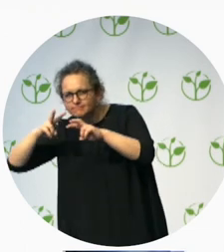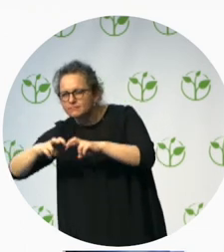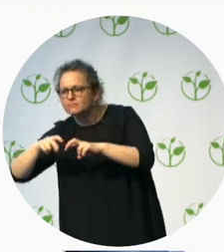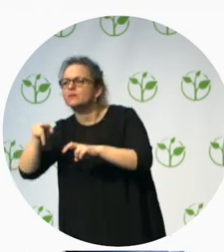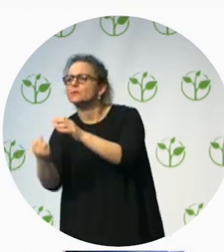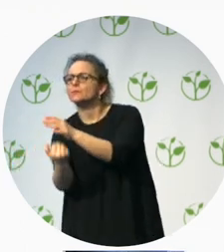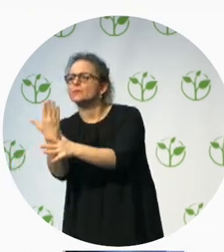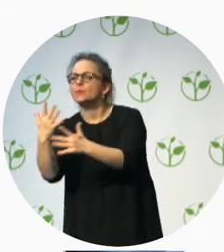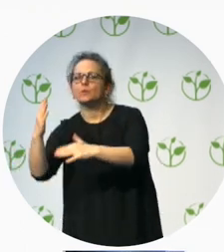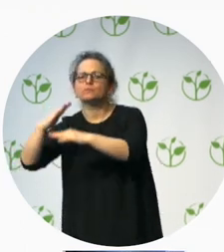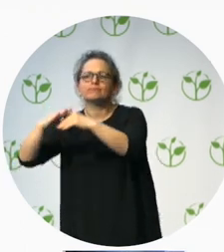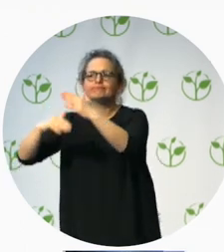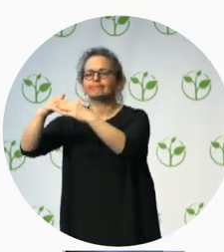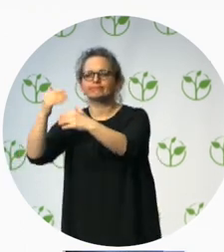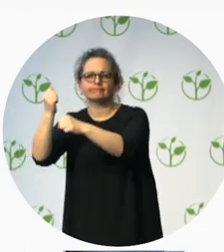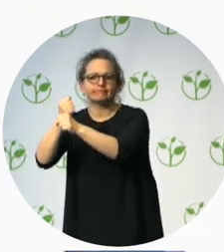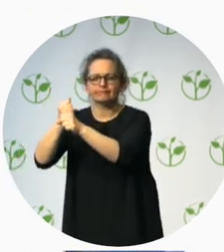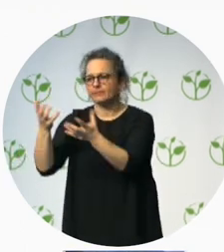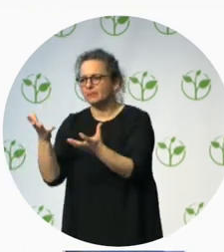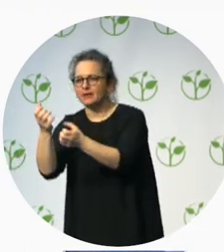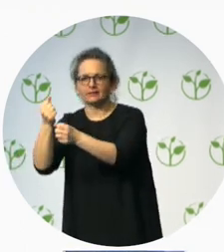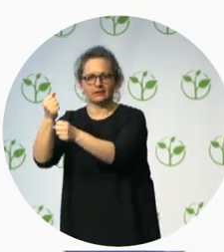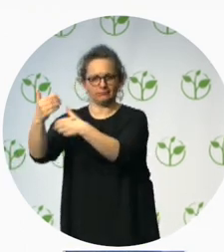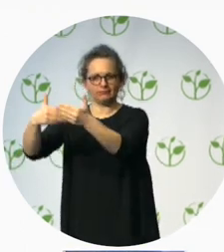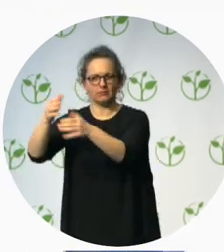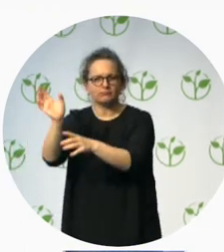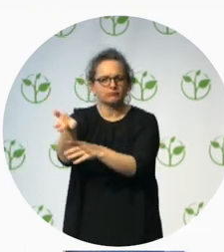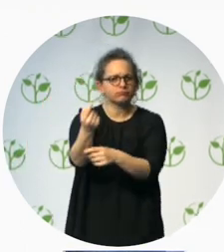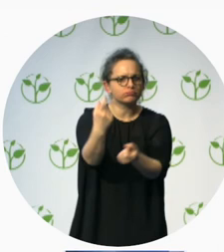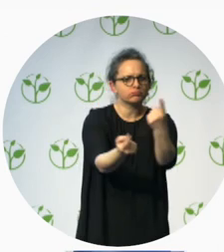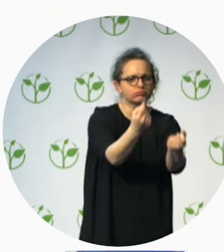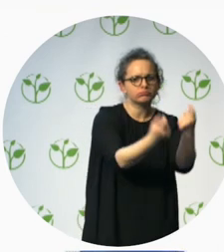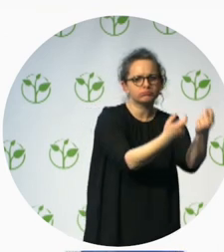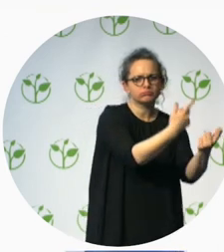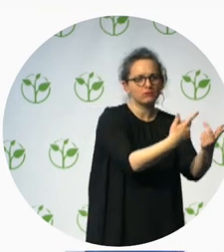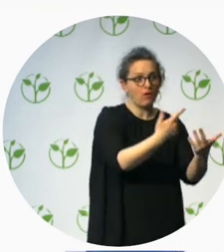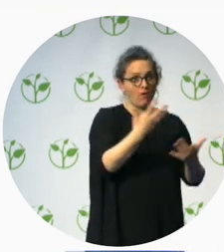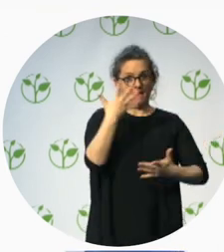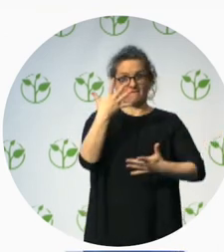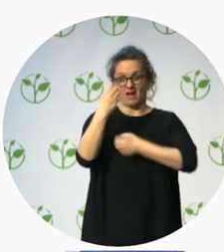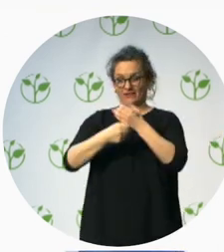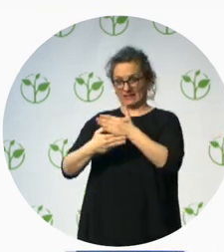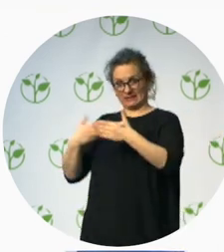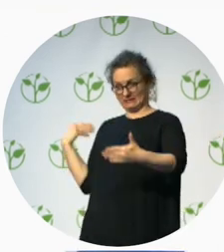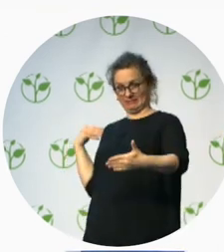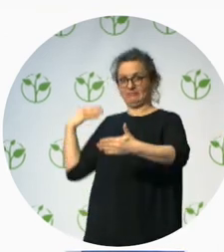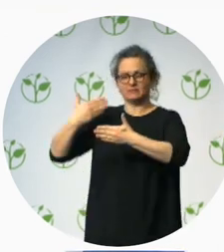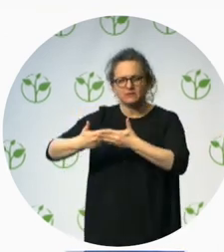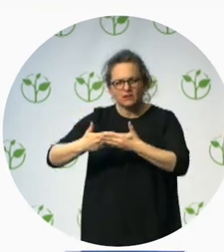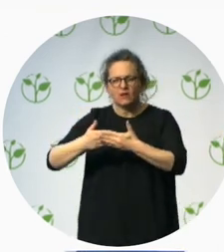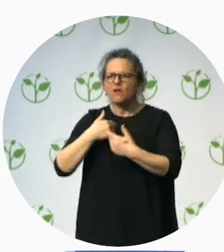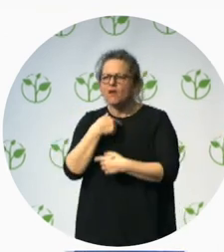last 5 years alone, we have engaged with more than 4,000 stakeholders